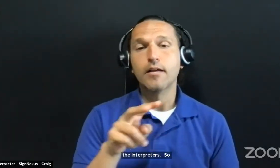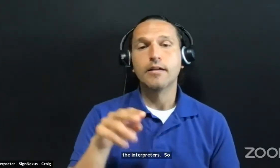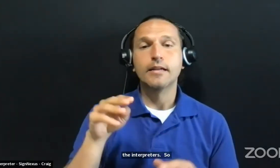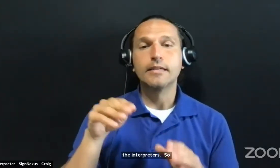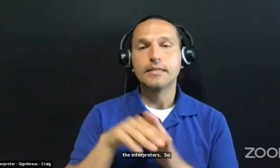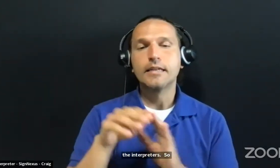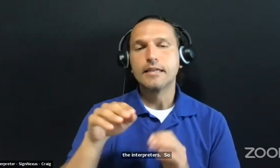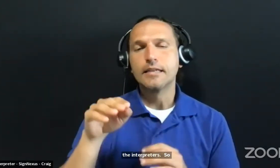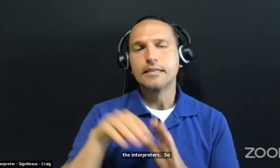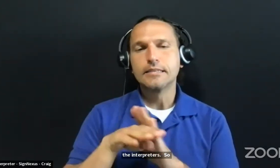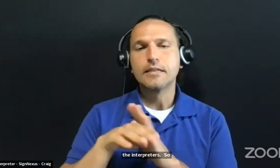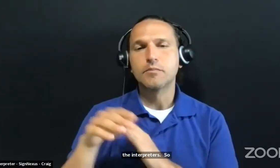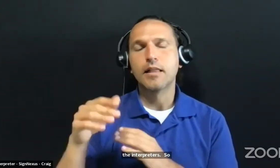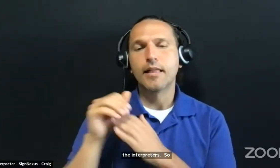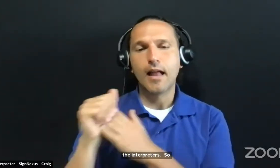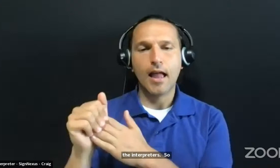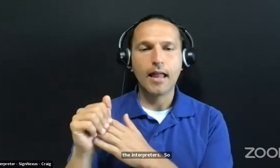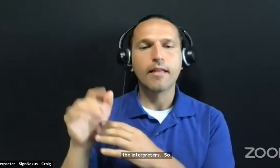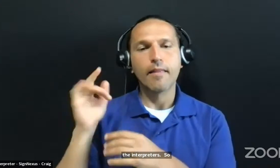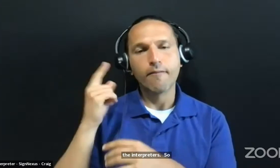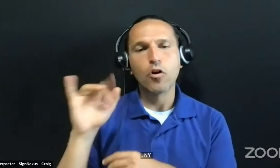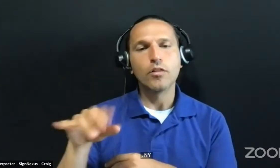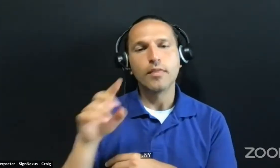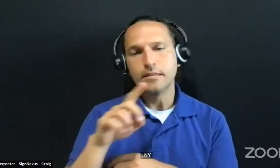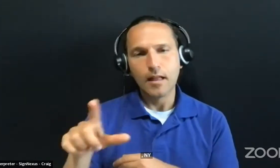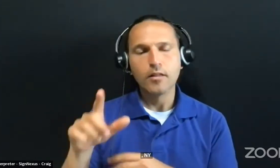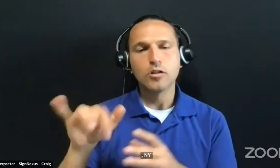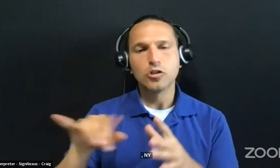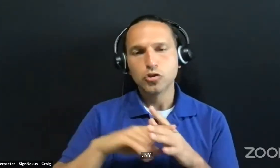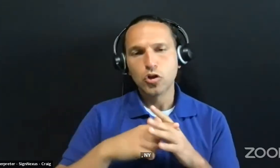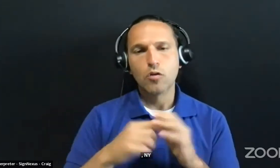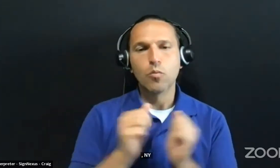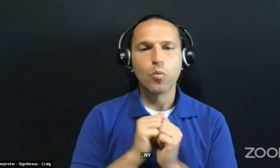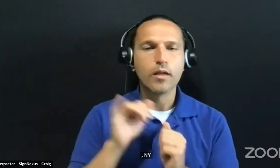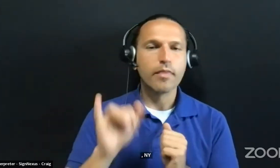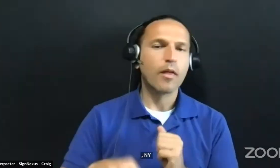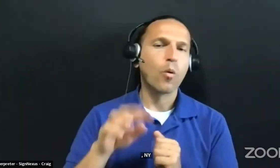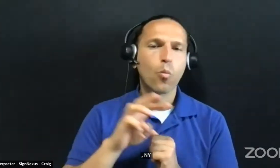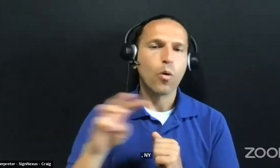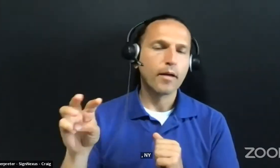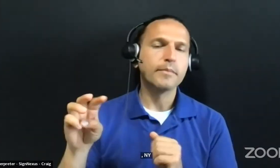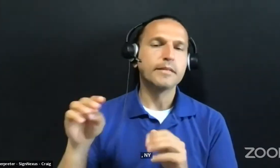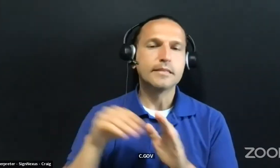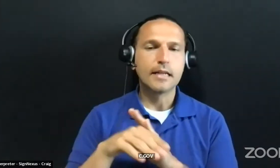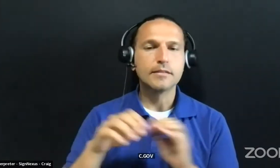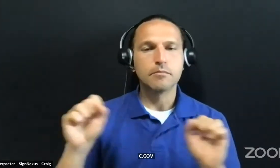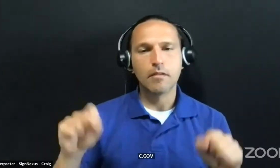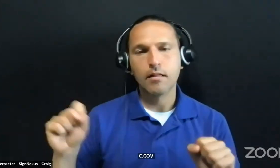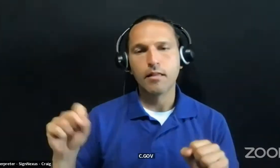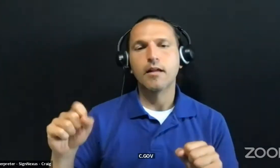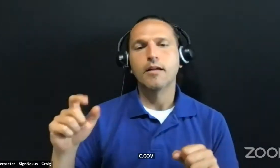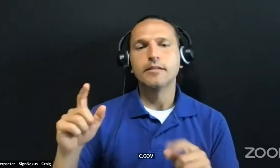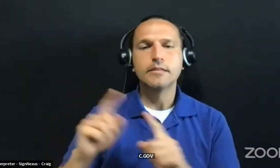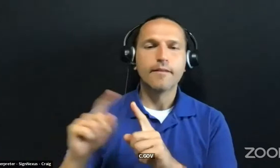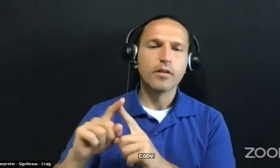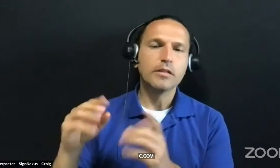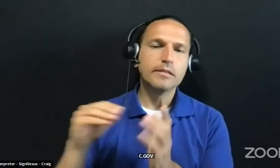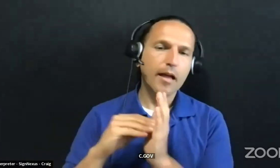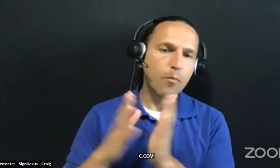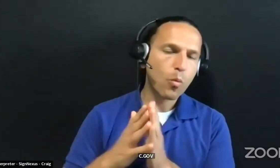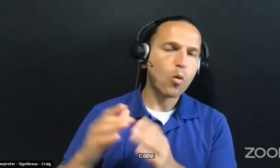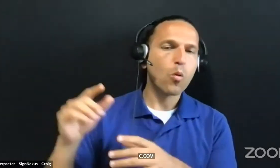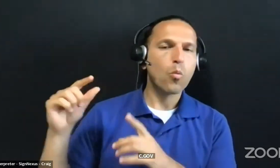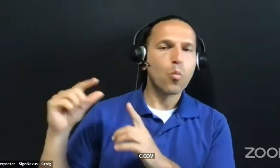nyc.gov/accessibility guides to download our guides on getting started with web accessibility, creating accessible documents using Word,